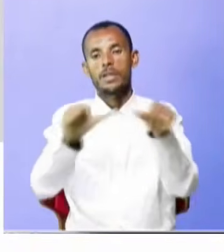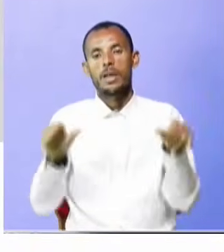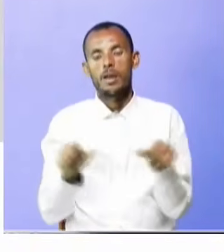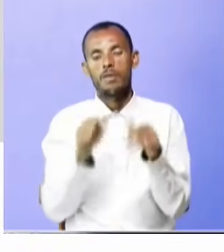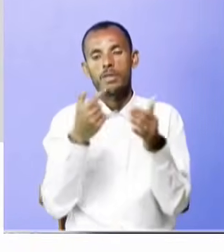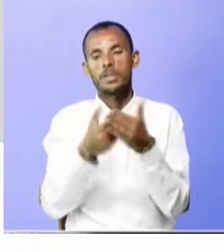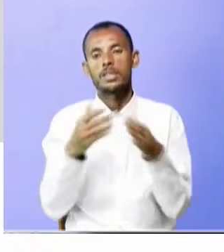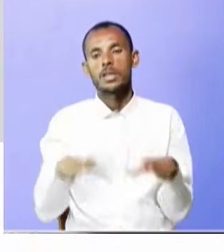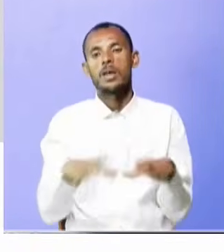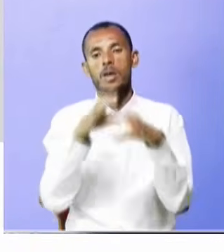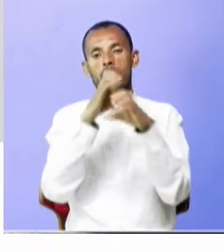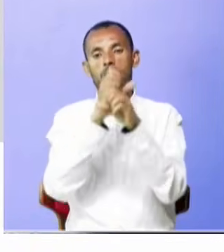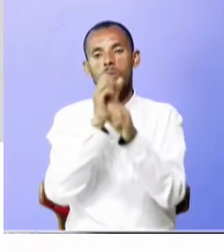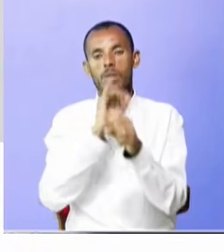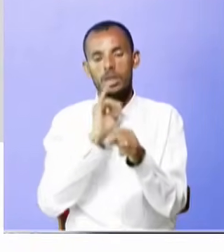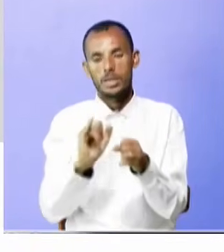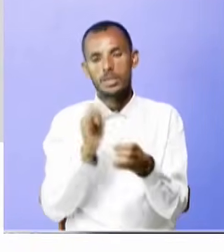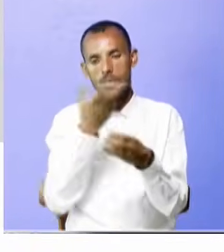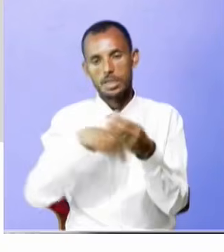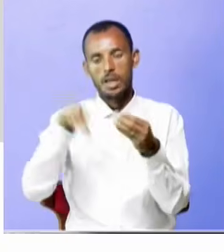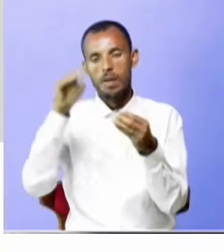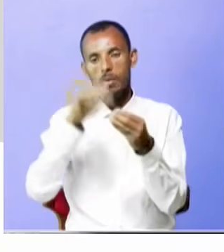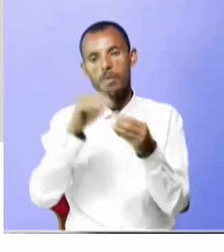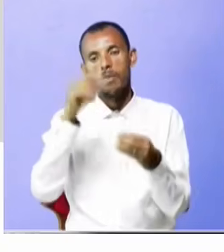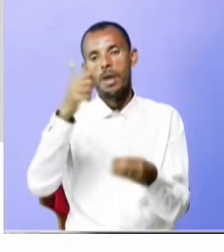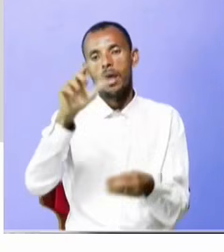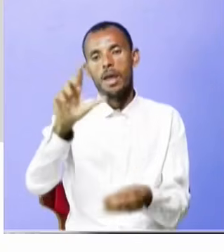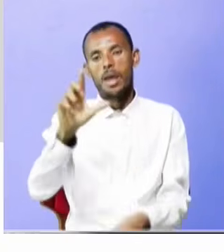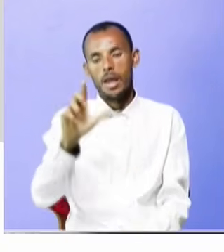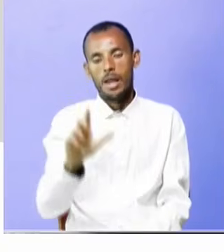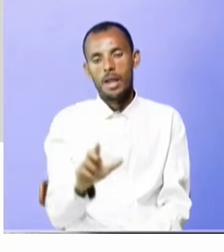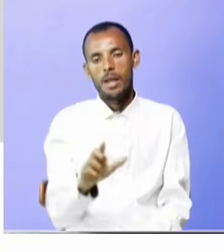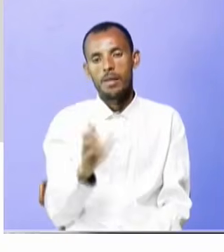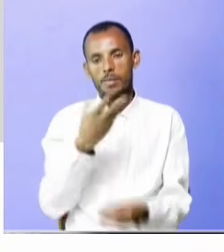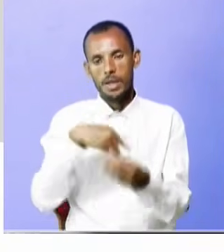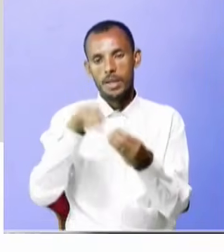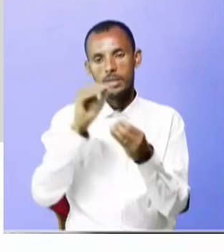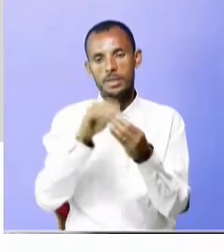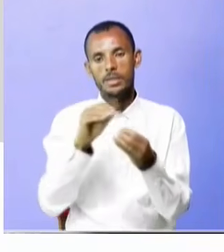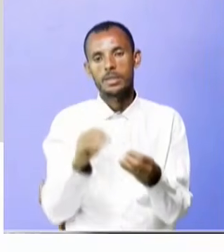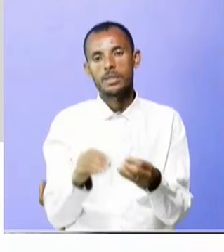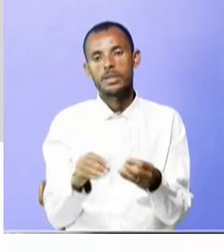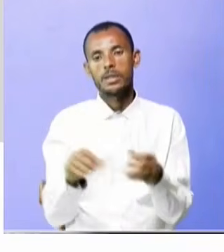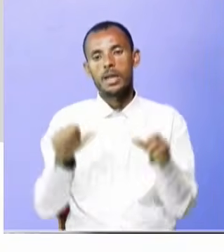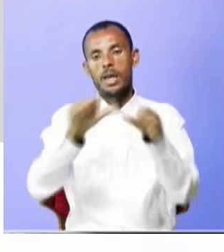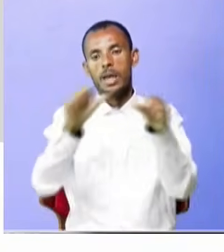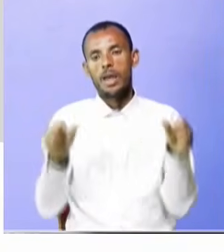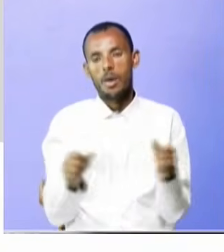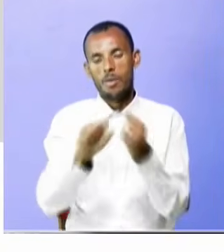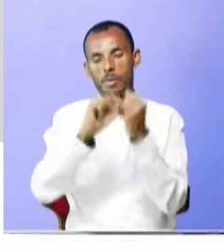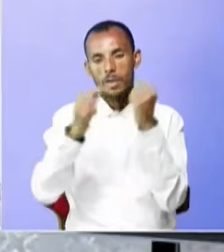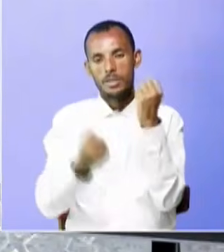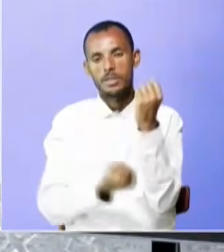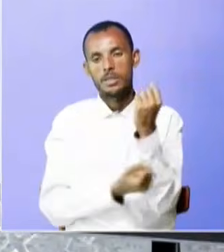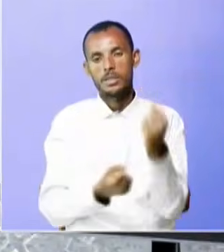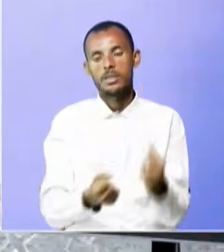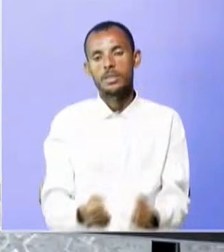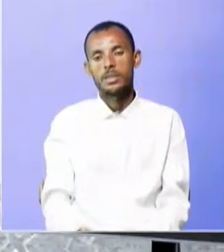cone is the sum of the lateral surface area plus area of the base.